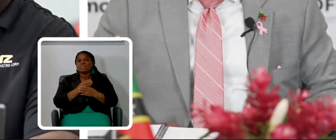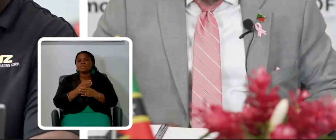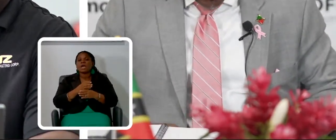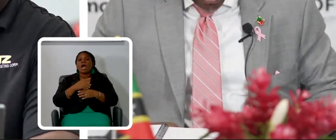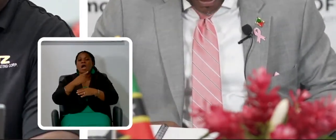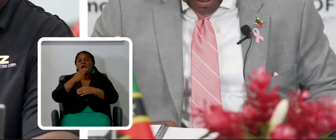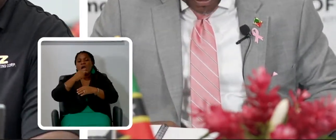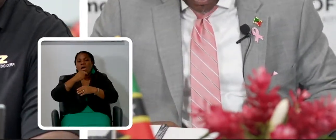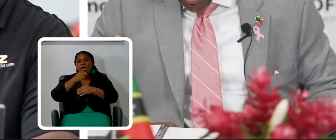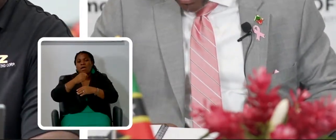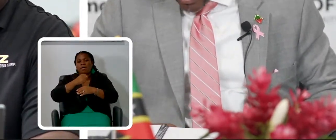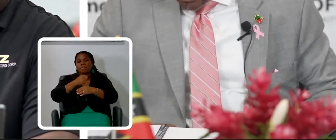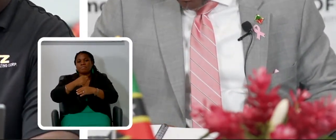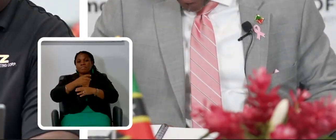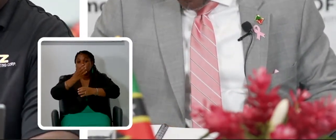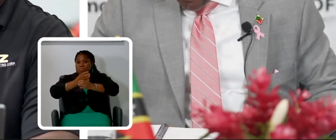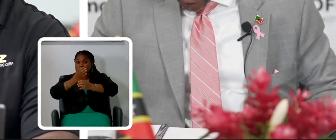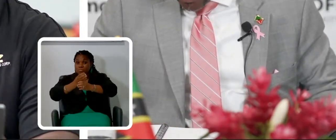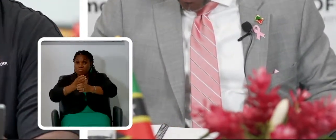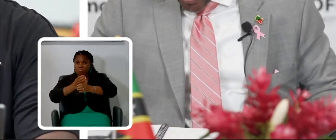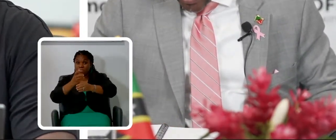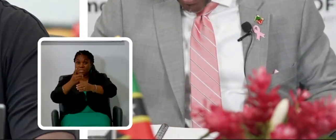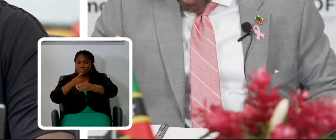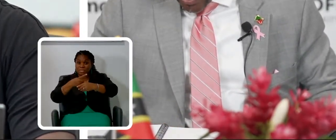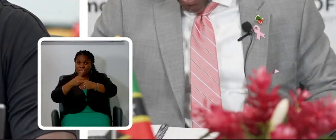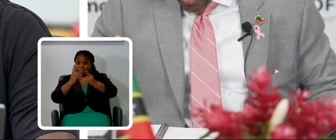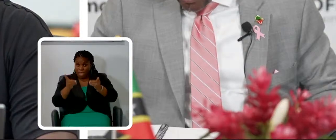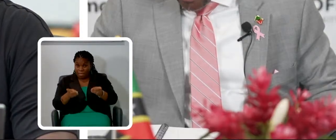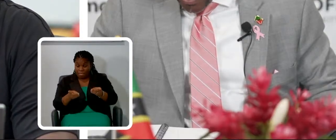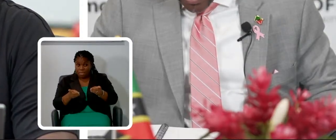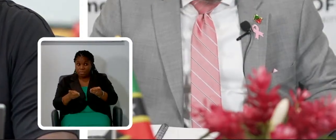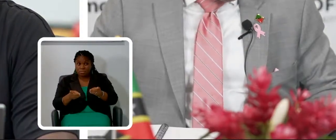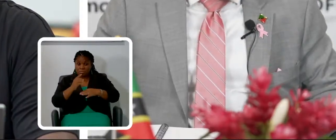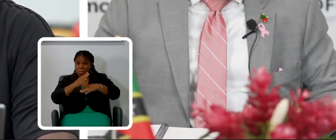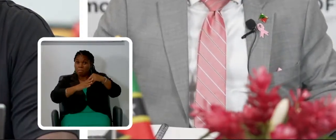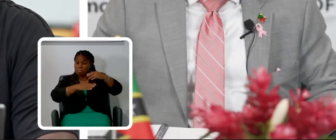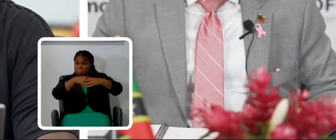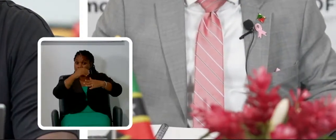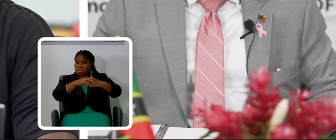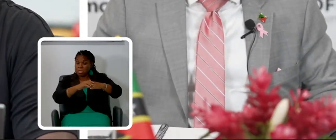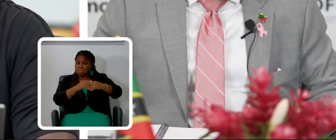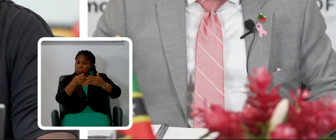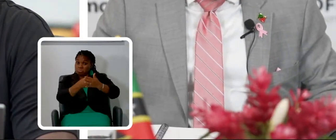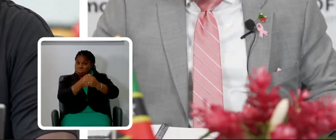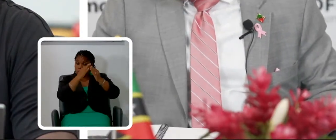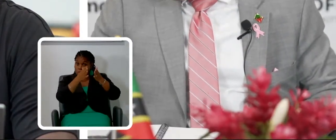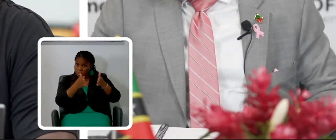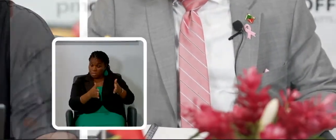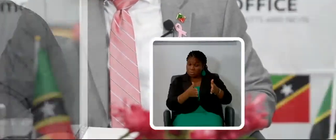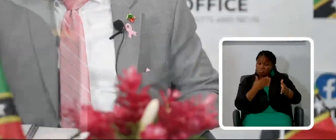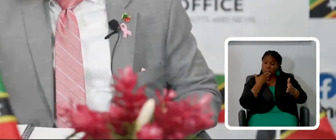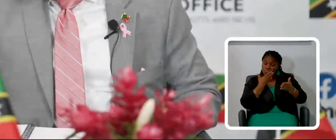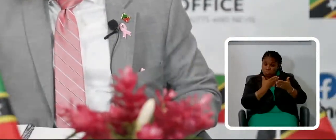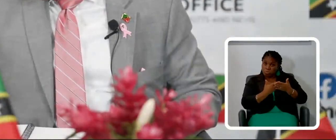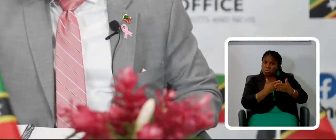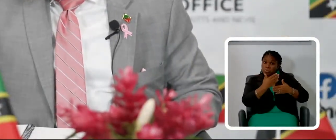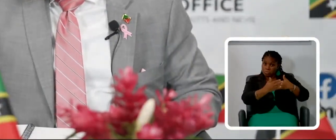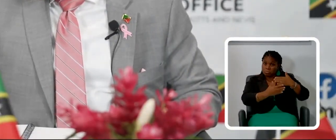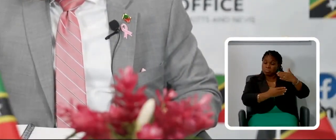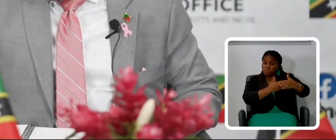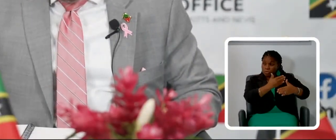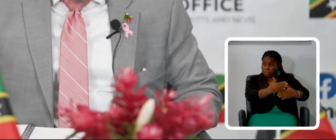traffic department is progressing. As a matter of fact, we have advancing. I think you can now apply for your license